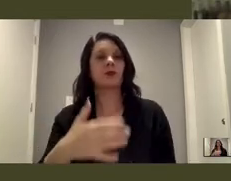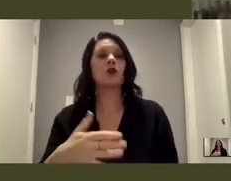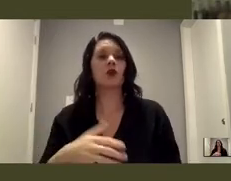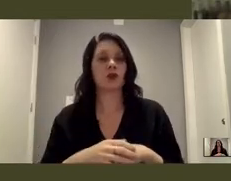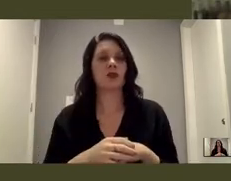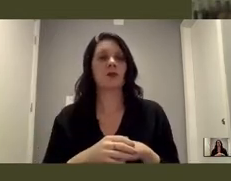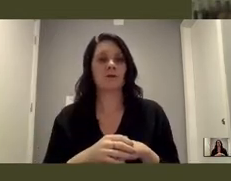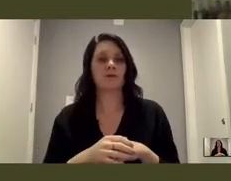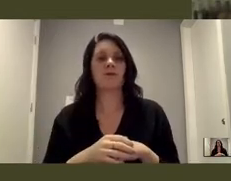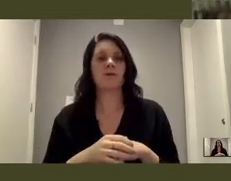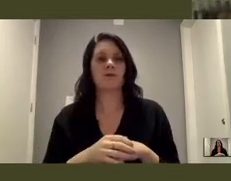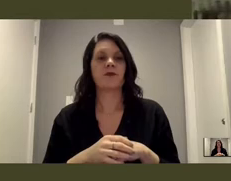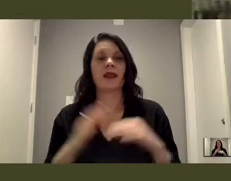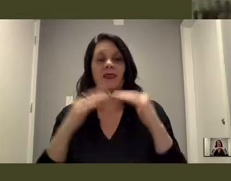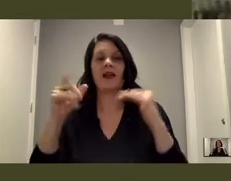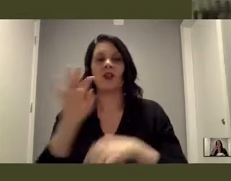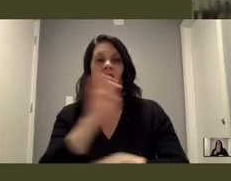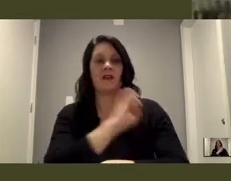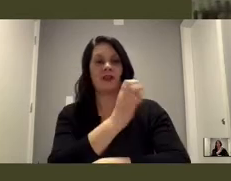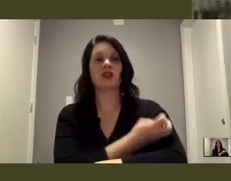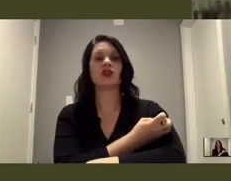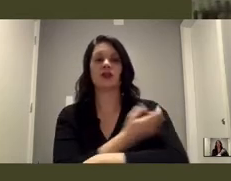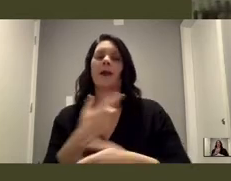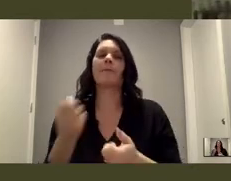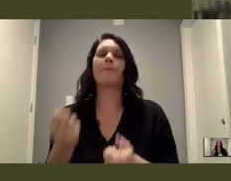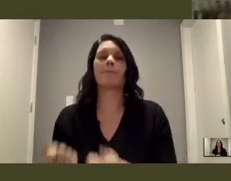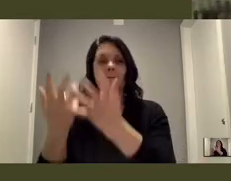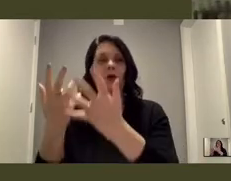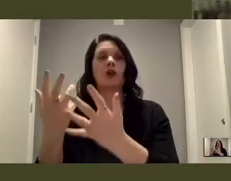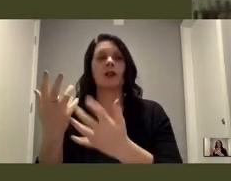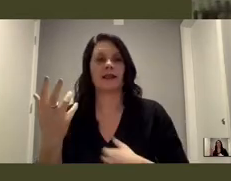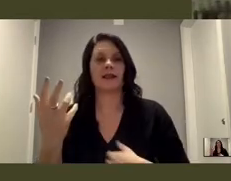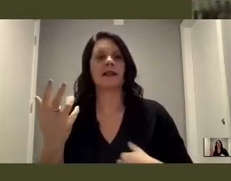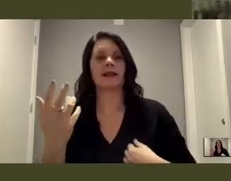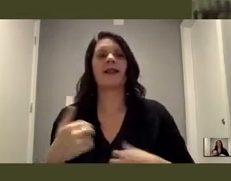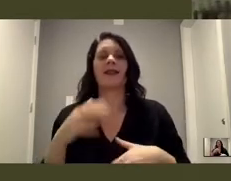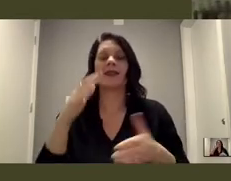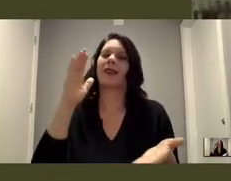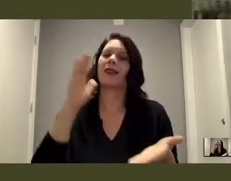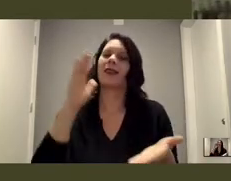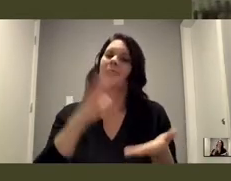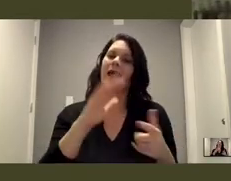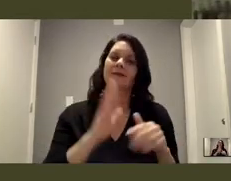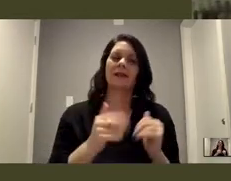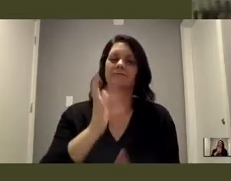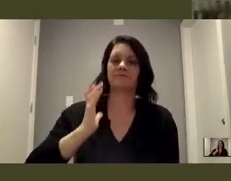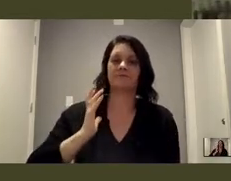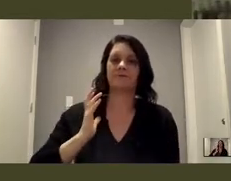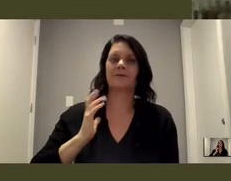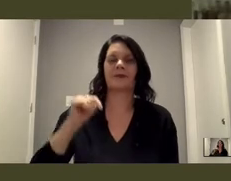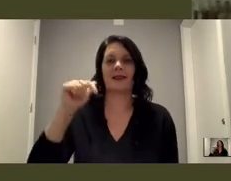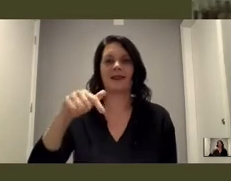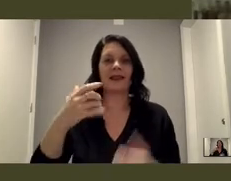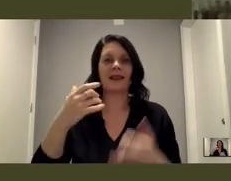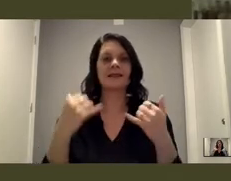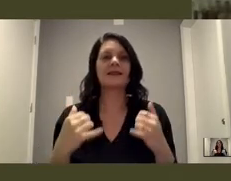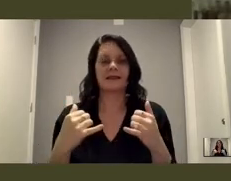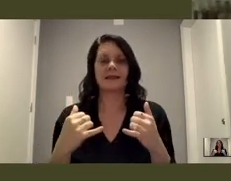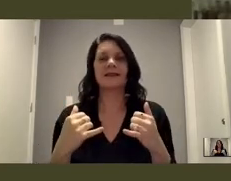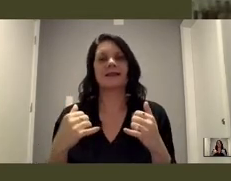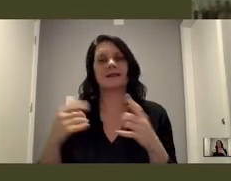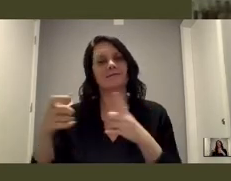the power sector for the time being to come. So this is getting, probably the least